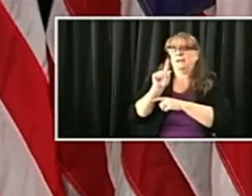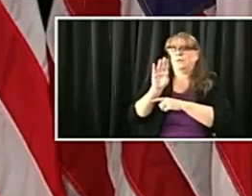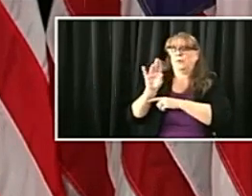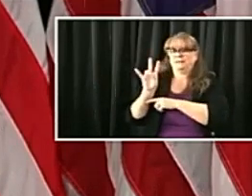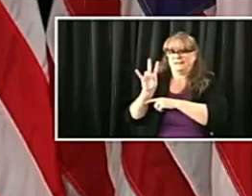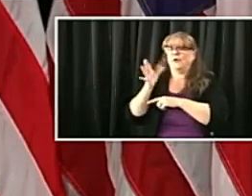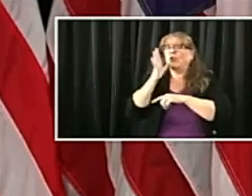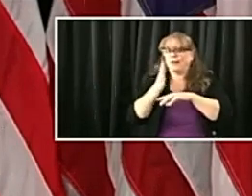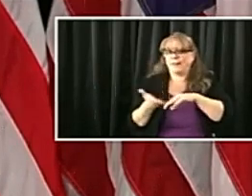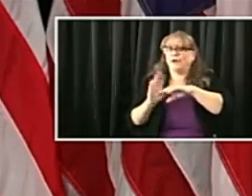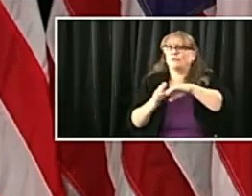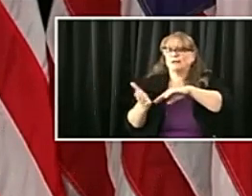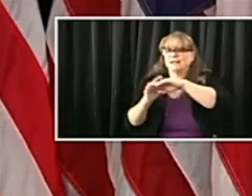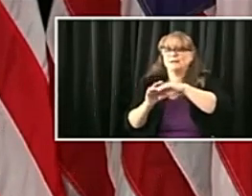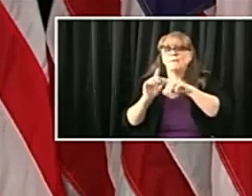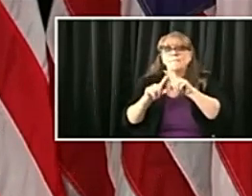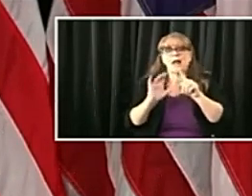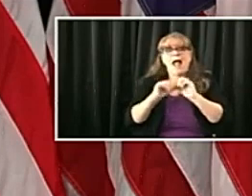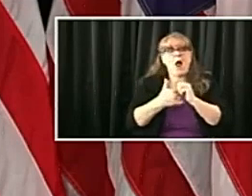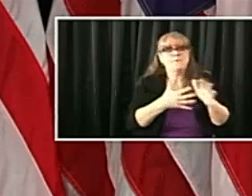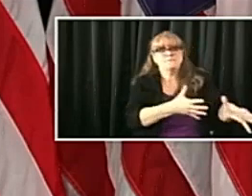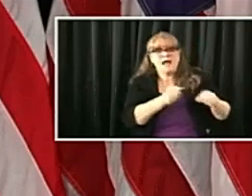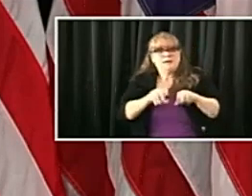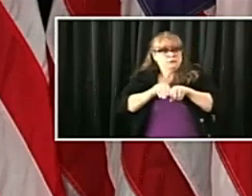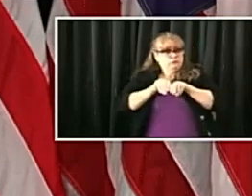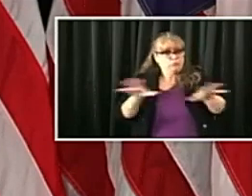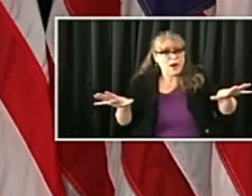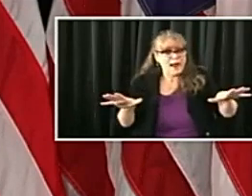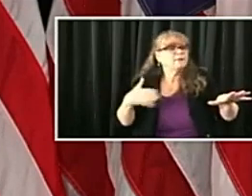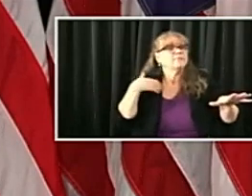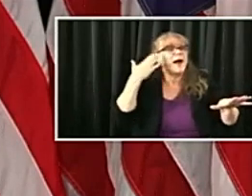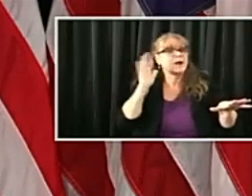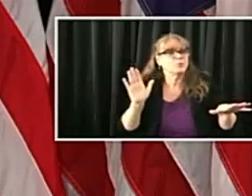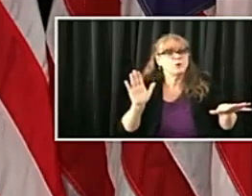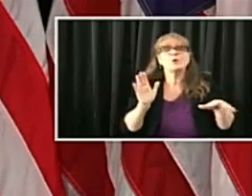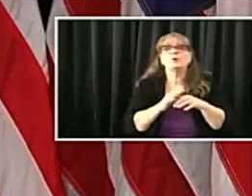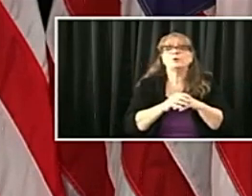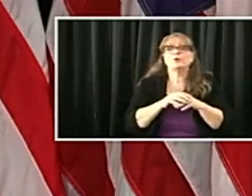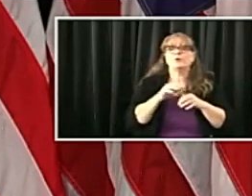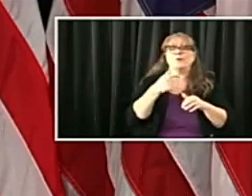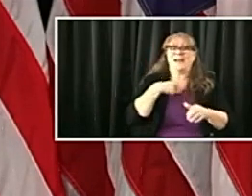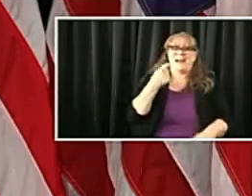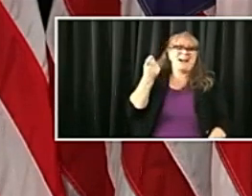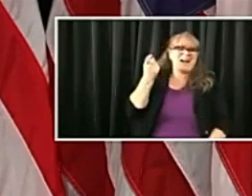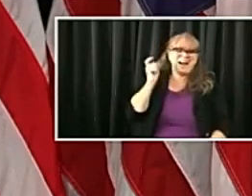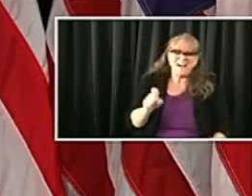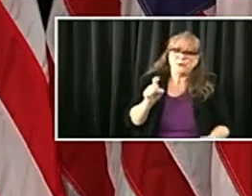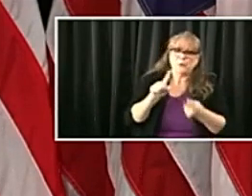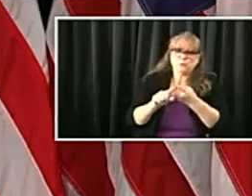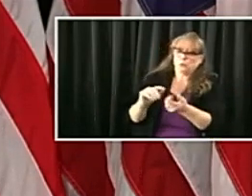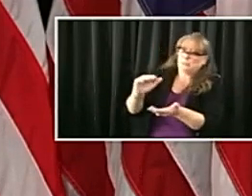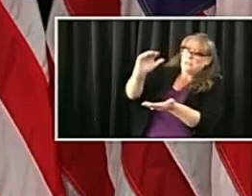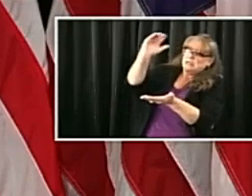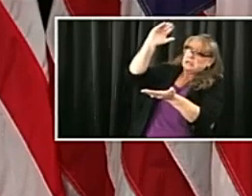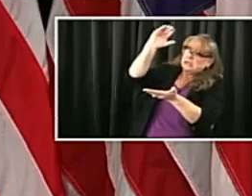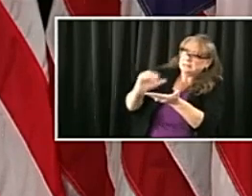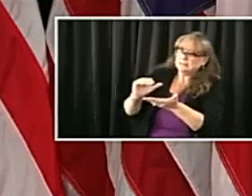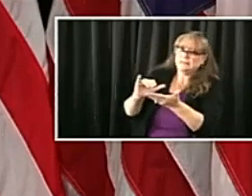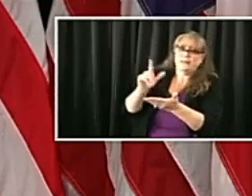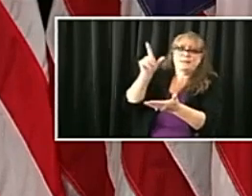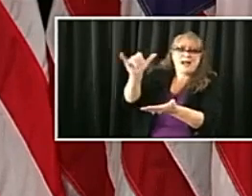see that variant increase. And obviously what we need to do right now to minimize how quickly we see this variant spread in the state and in